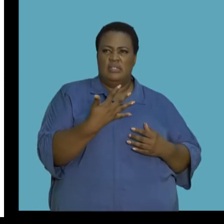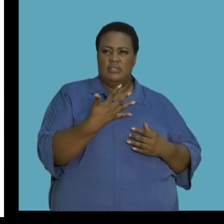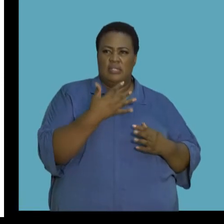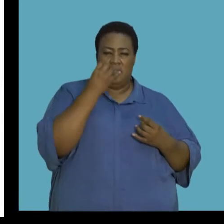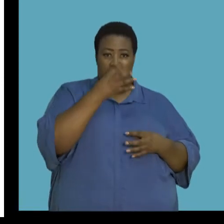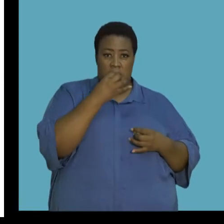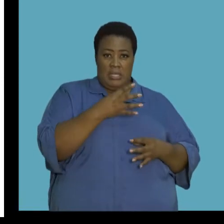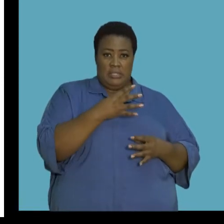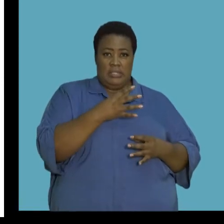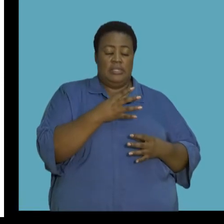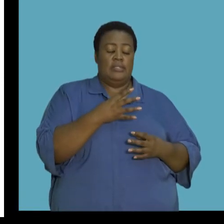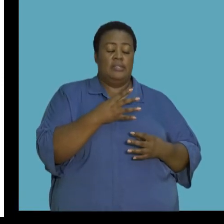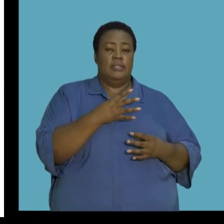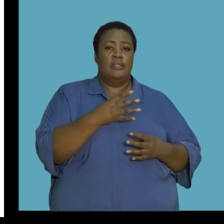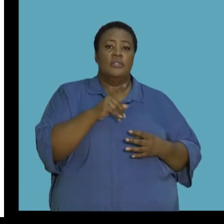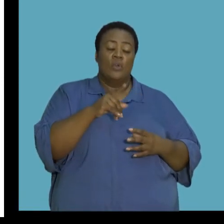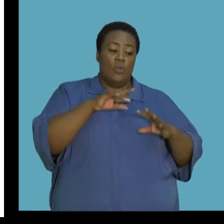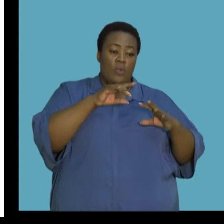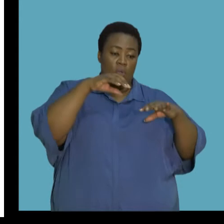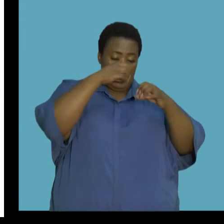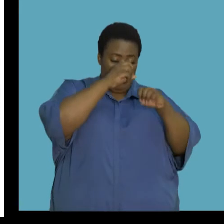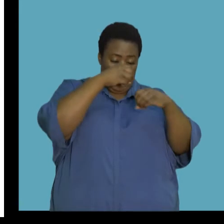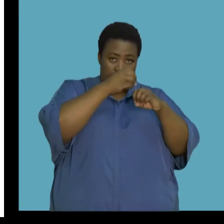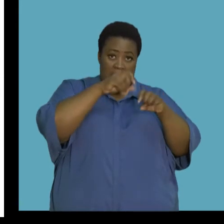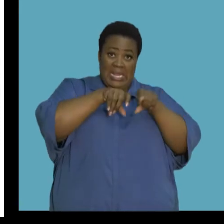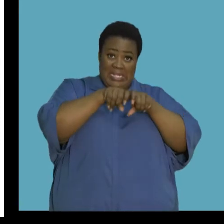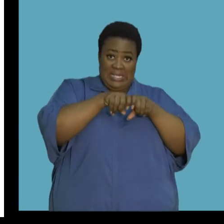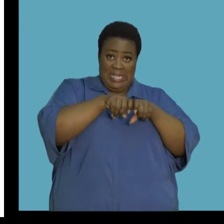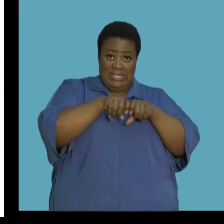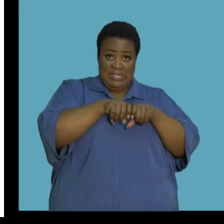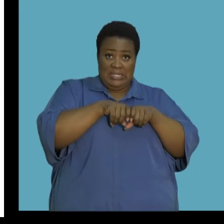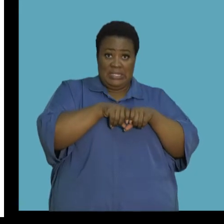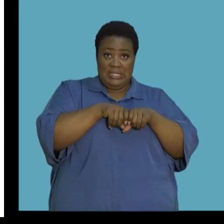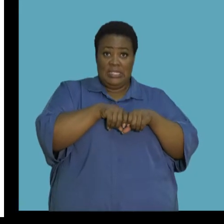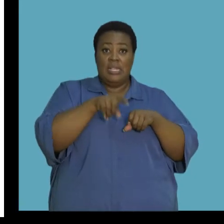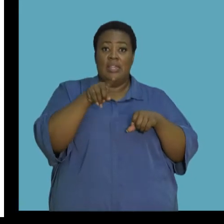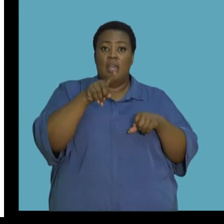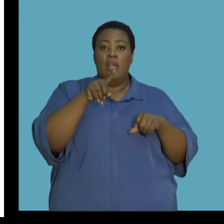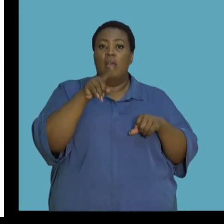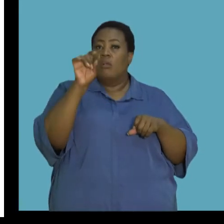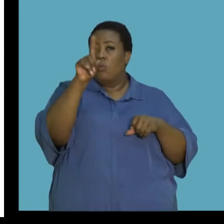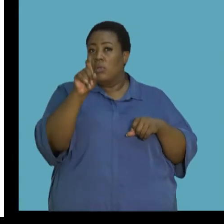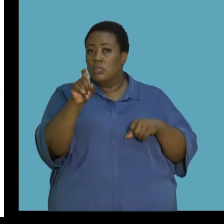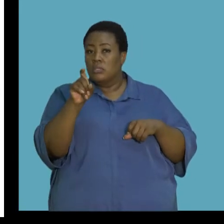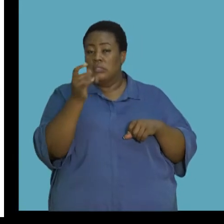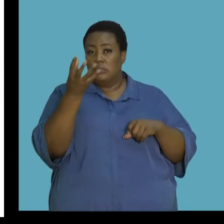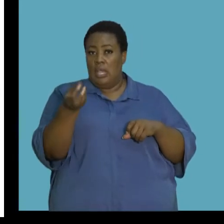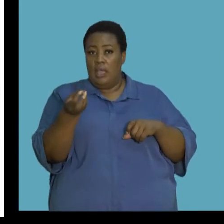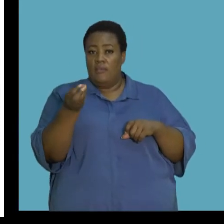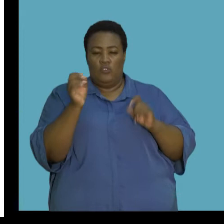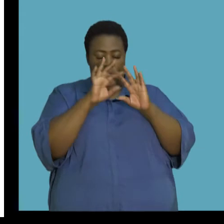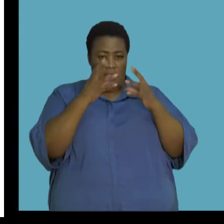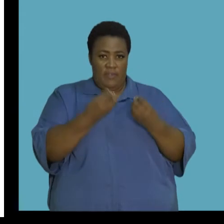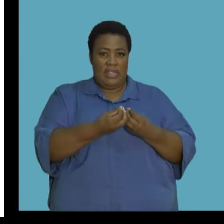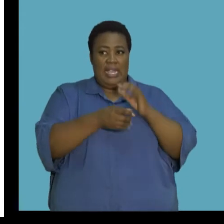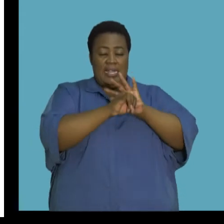secondary. So does an experiment procedure design actually test the hypothesis that I wanted to? Have